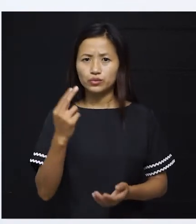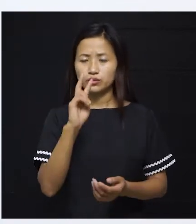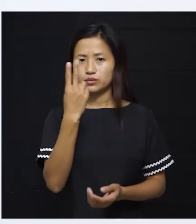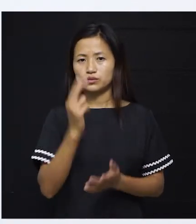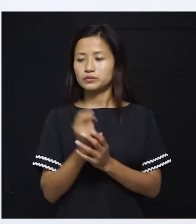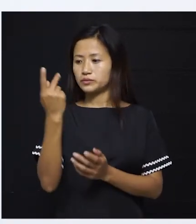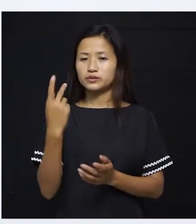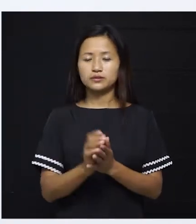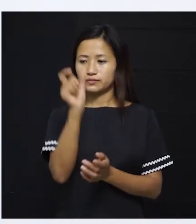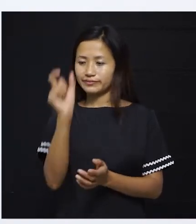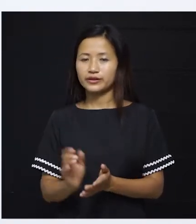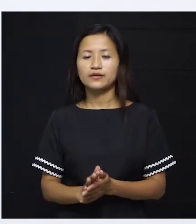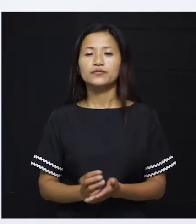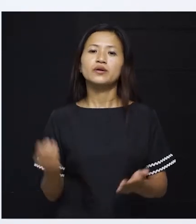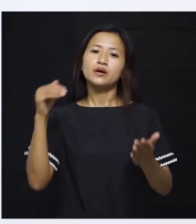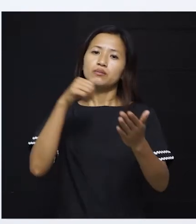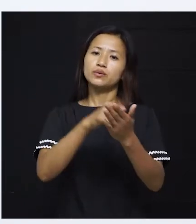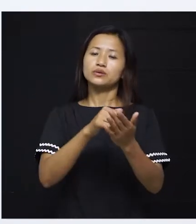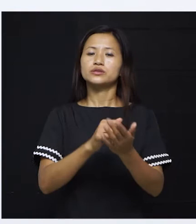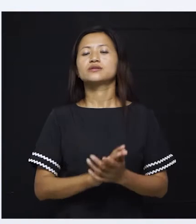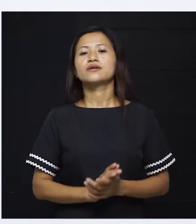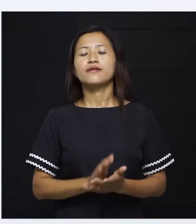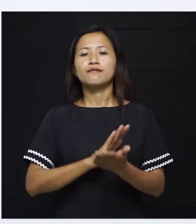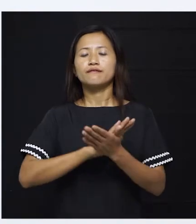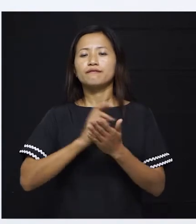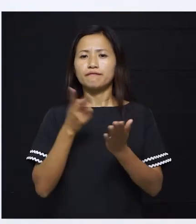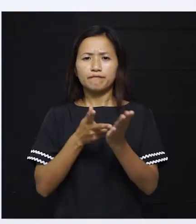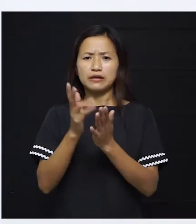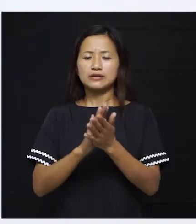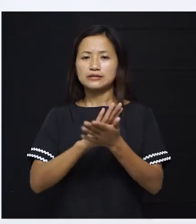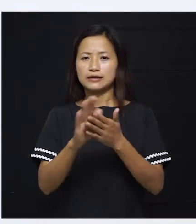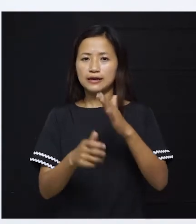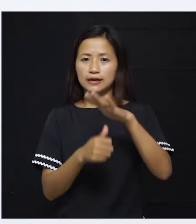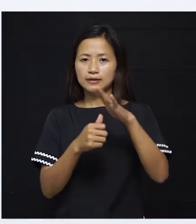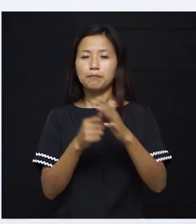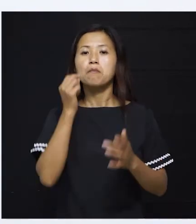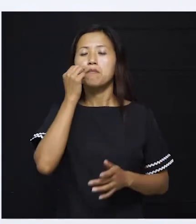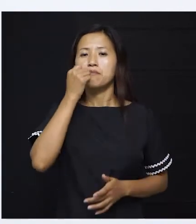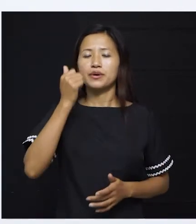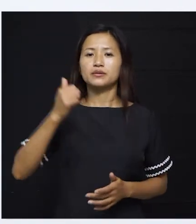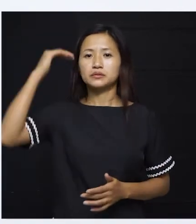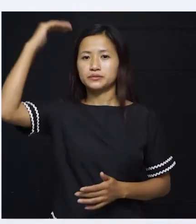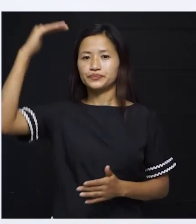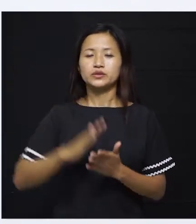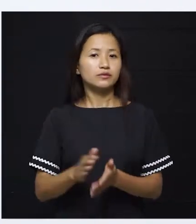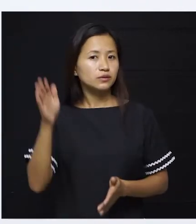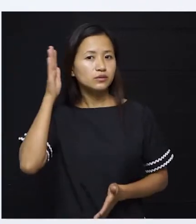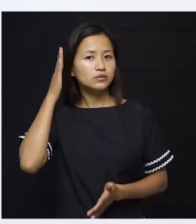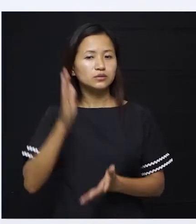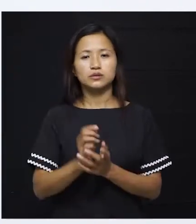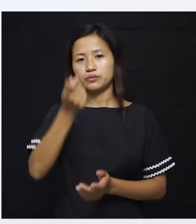dispute, so they used to come and approach the village headman. So this village headman, what he does, he used to listen to